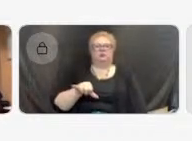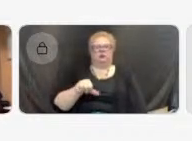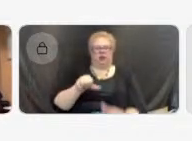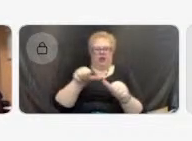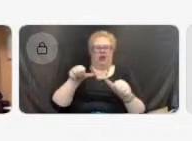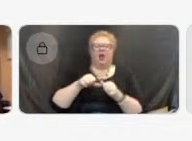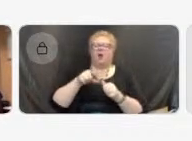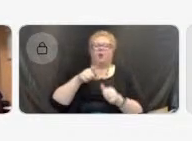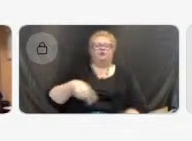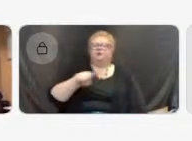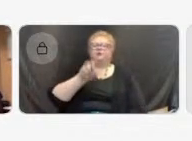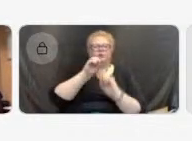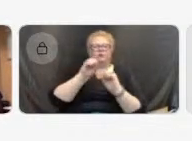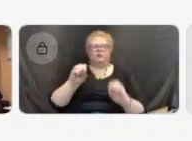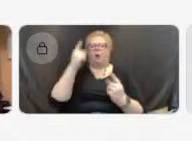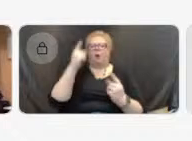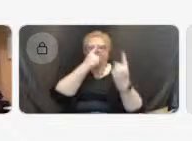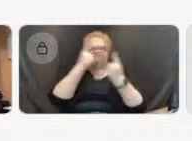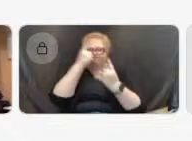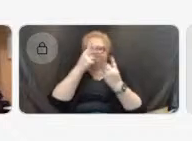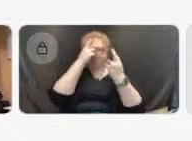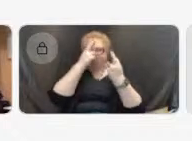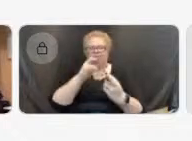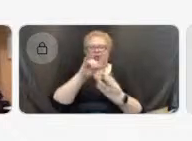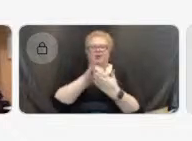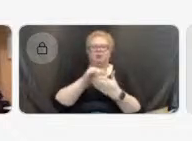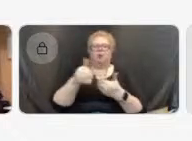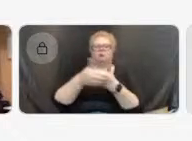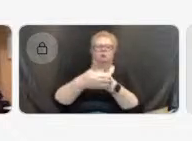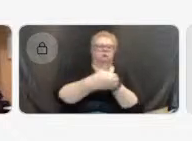that they are moving into and drastically affecting.